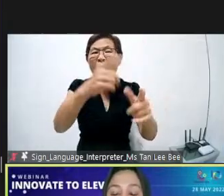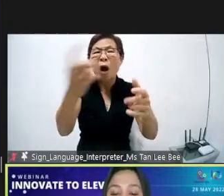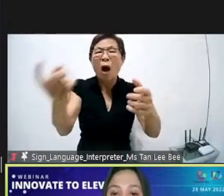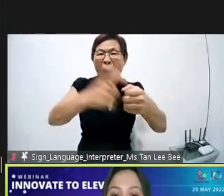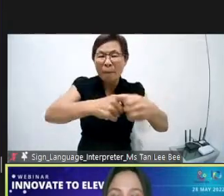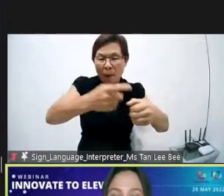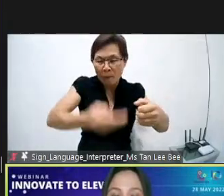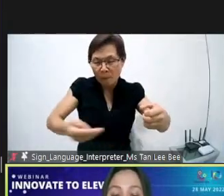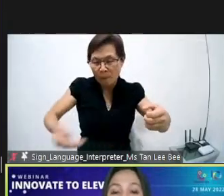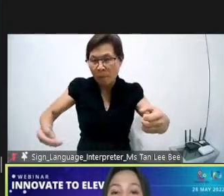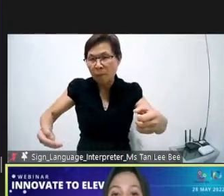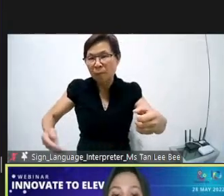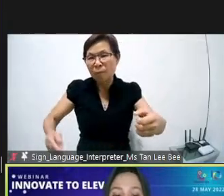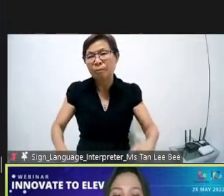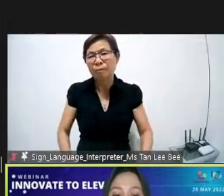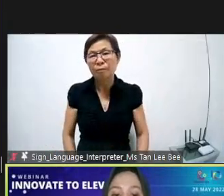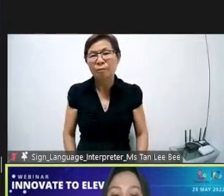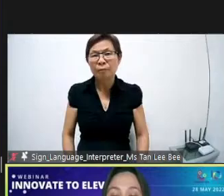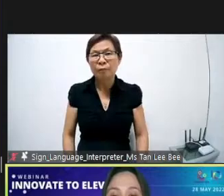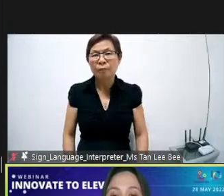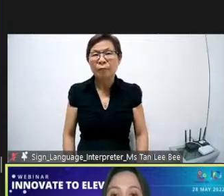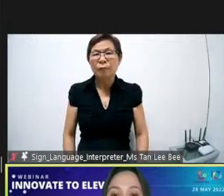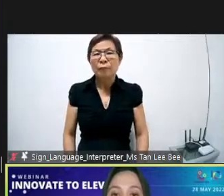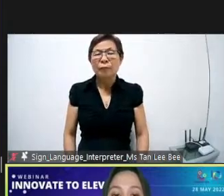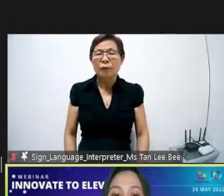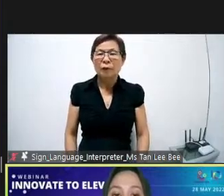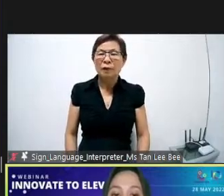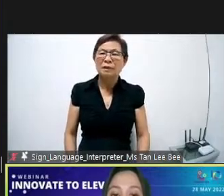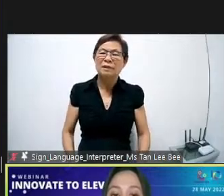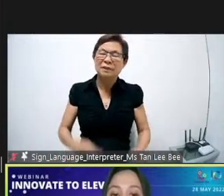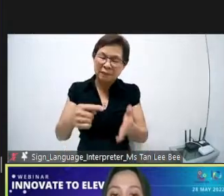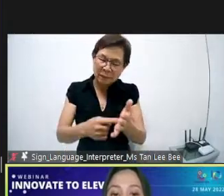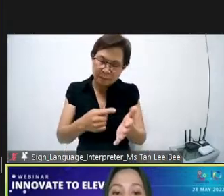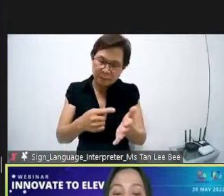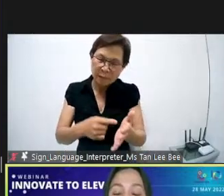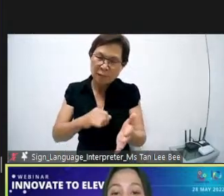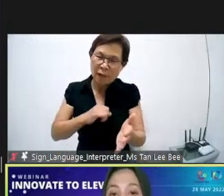had been taught. In addition, sometimes